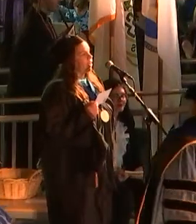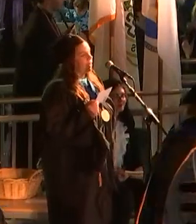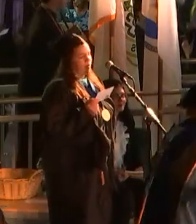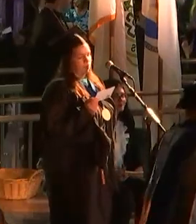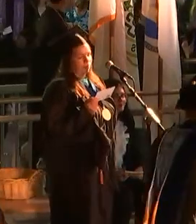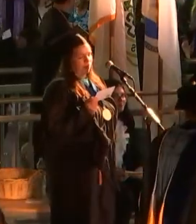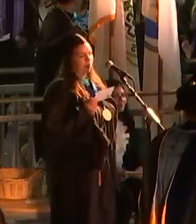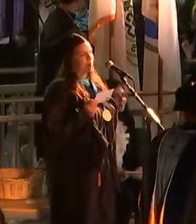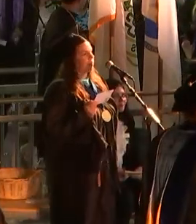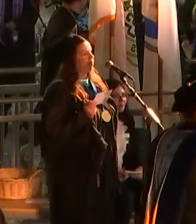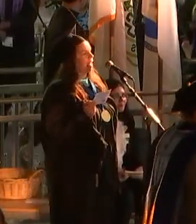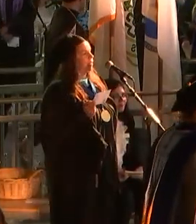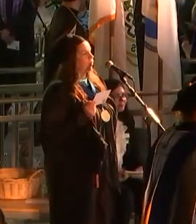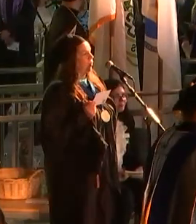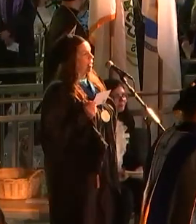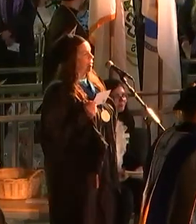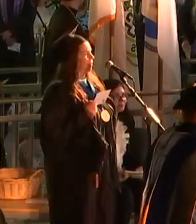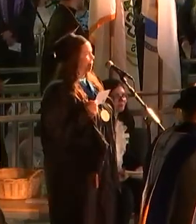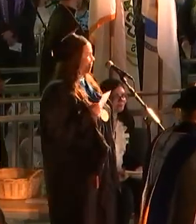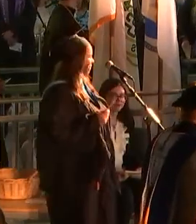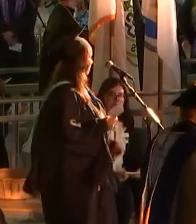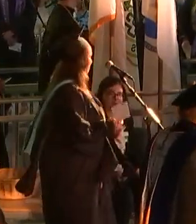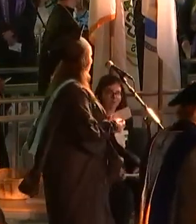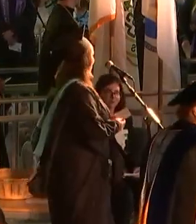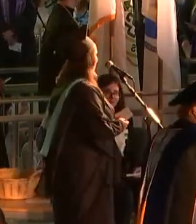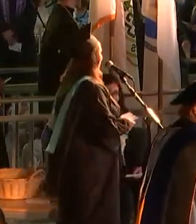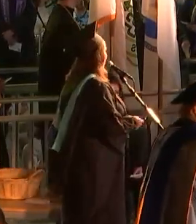Daniel J. Reese, magna cum laude.